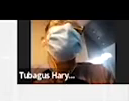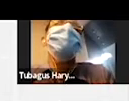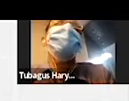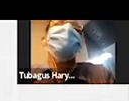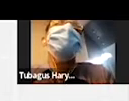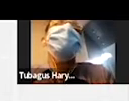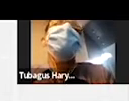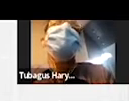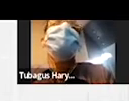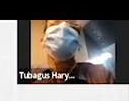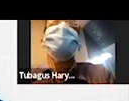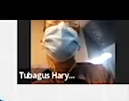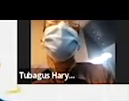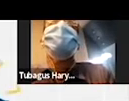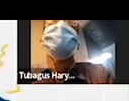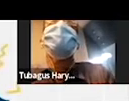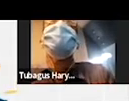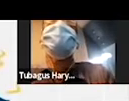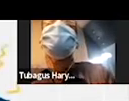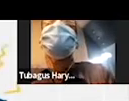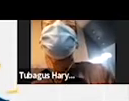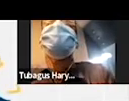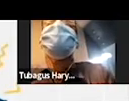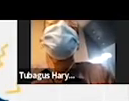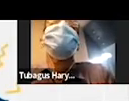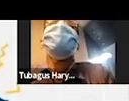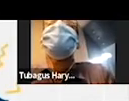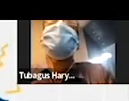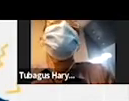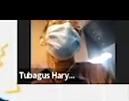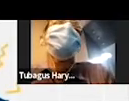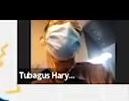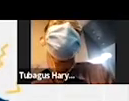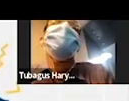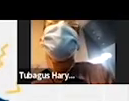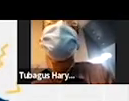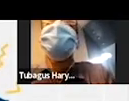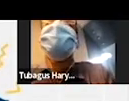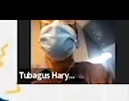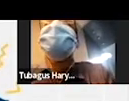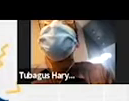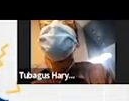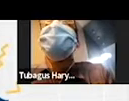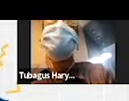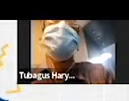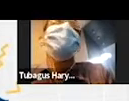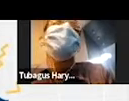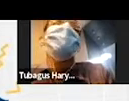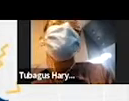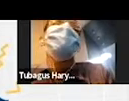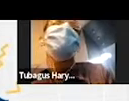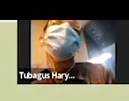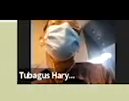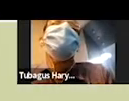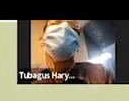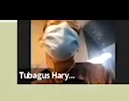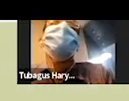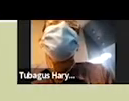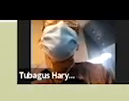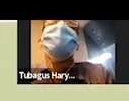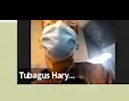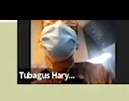temporex Minutes the valve questions for Benefits Taklim free template for help